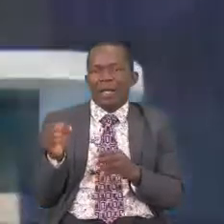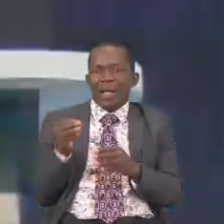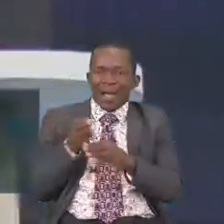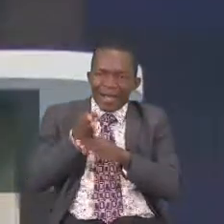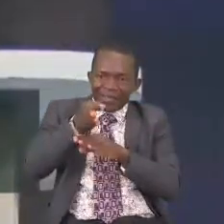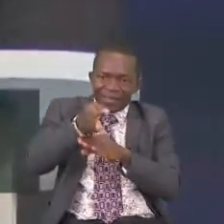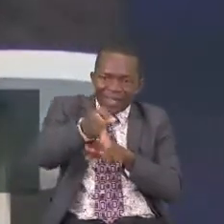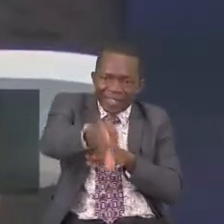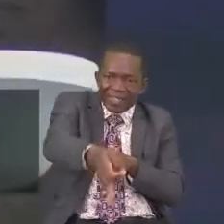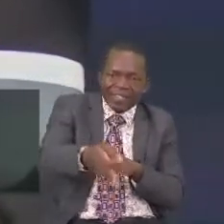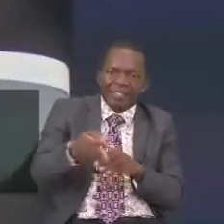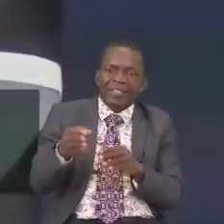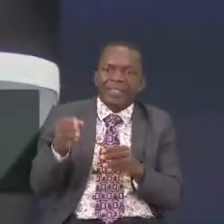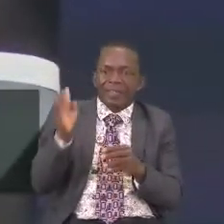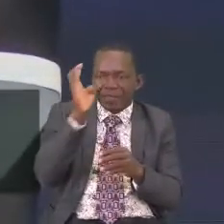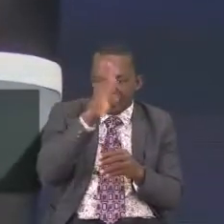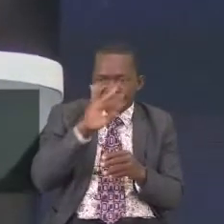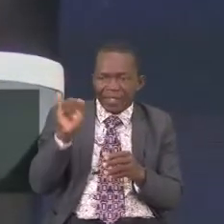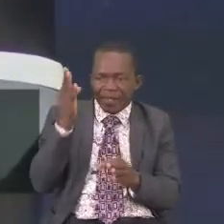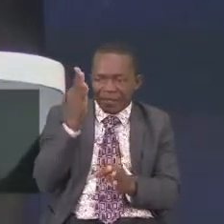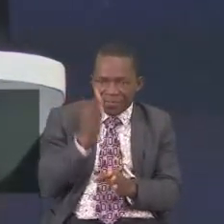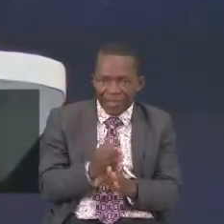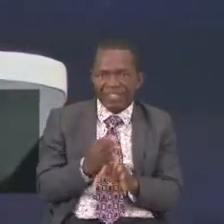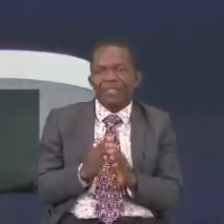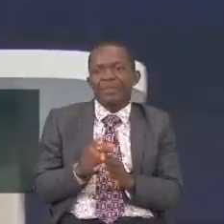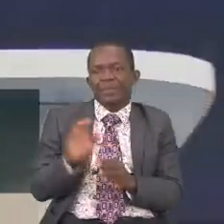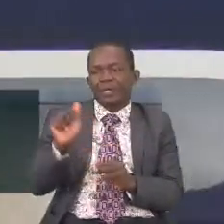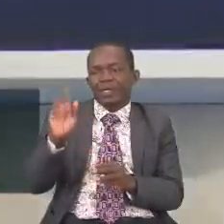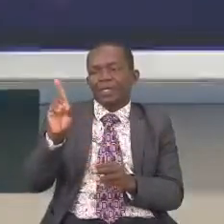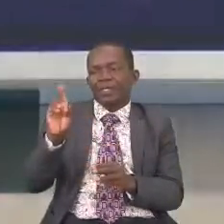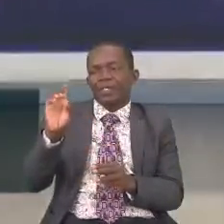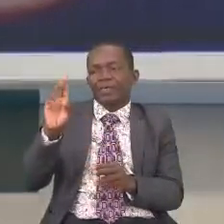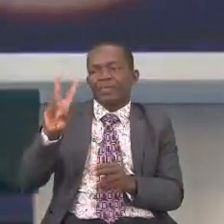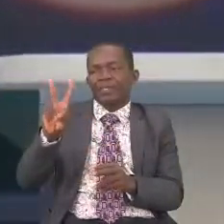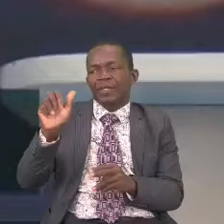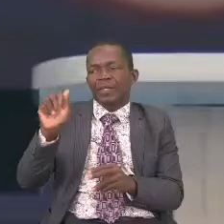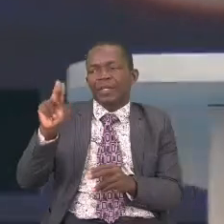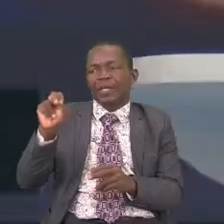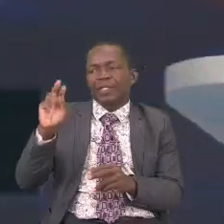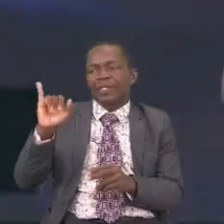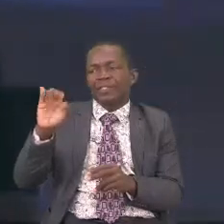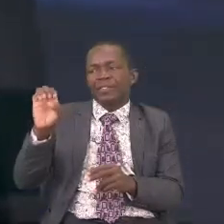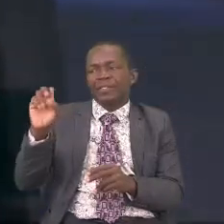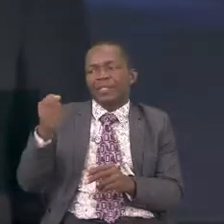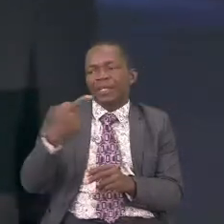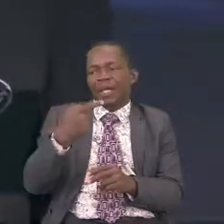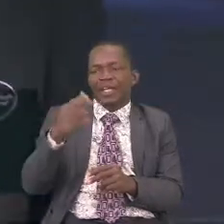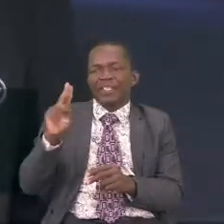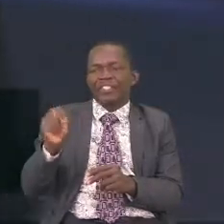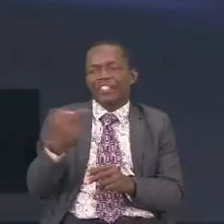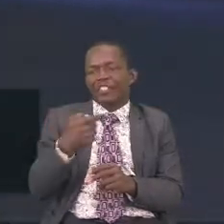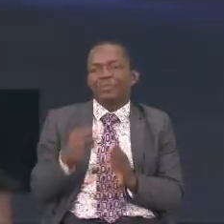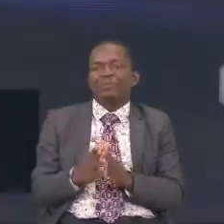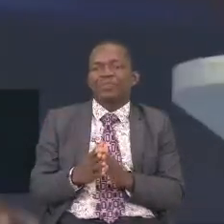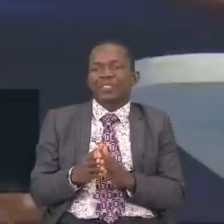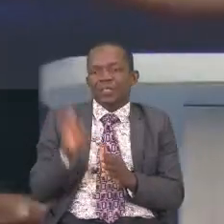faith. An advancing, seeking faith. As Joshua rose up, he remembered what the Lord had